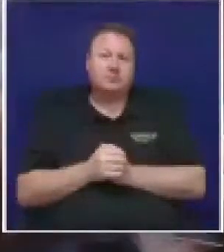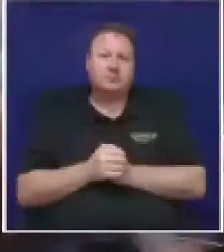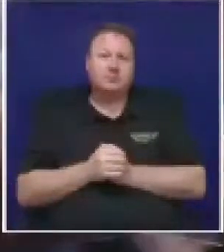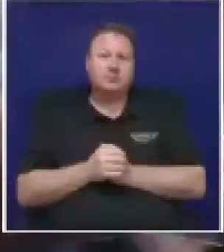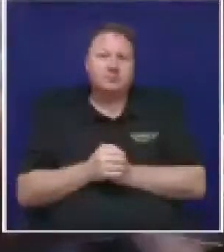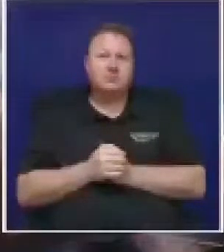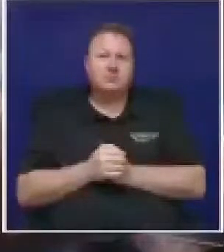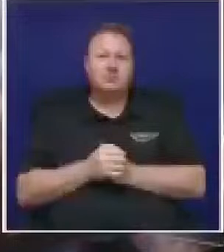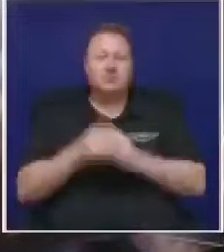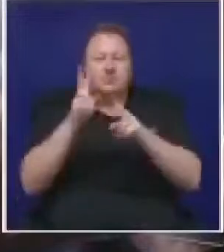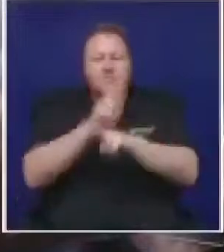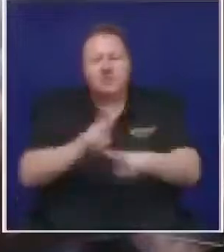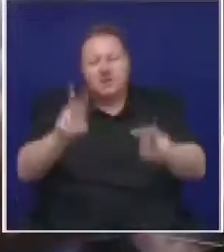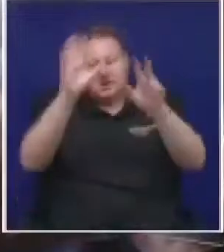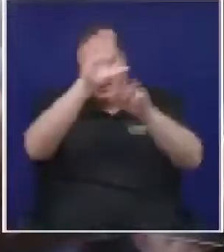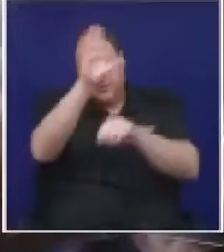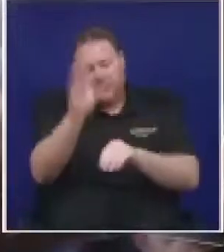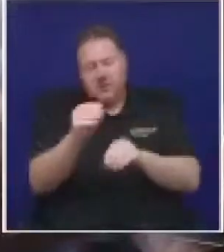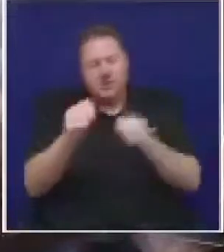Khotso, Mafrika Deputy President.